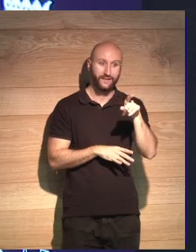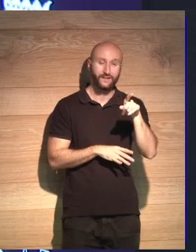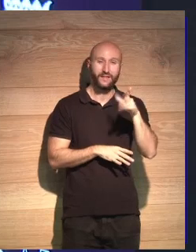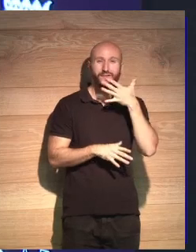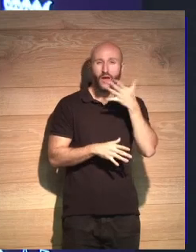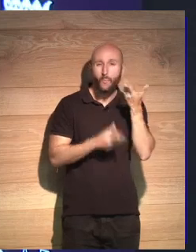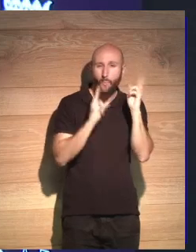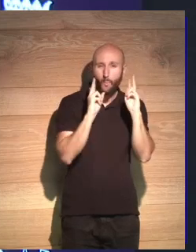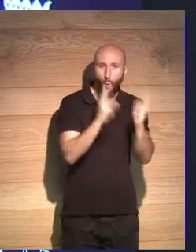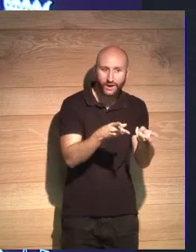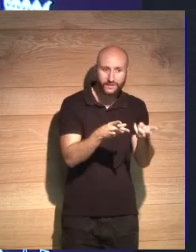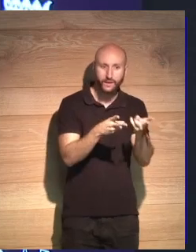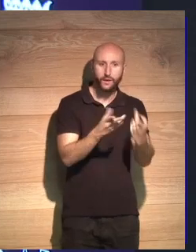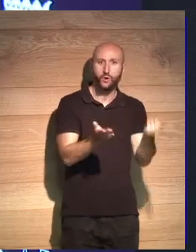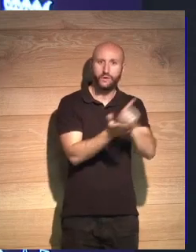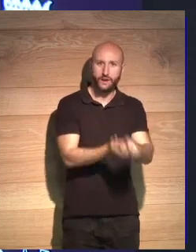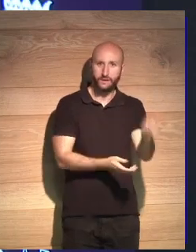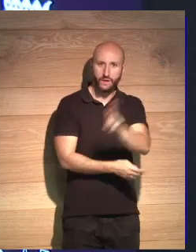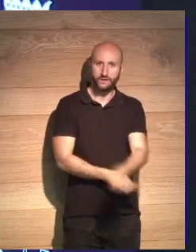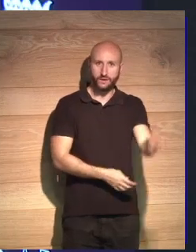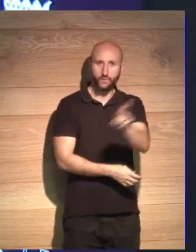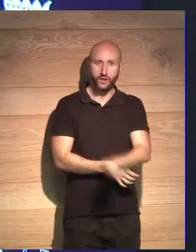And always we get the example that